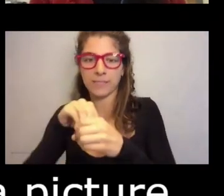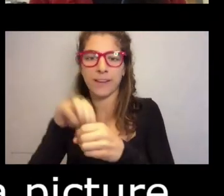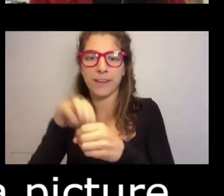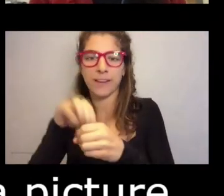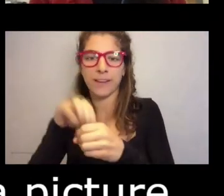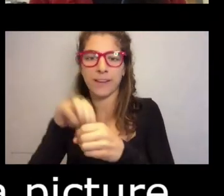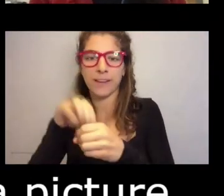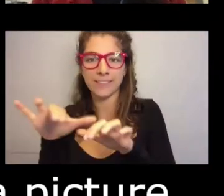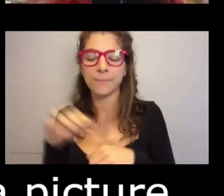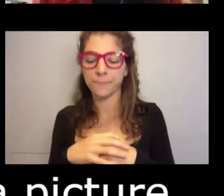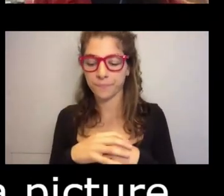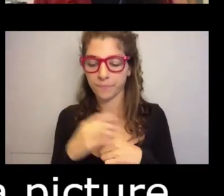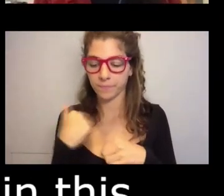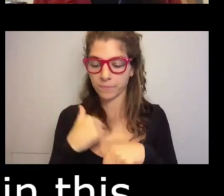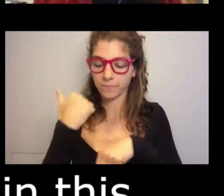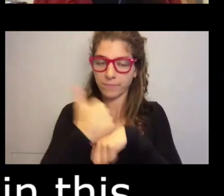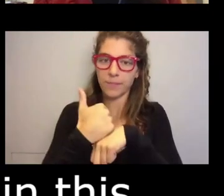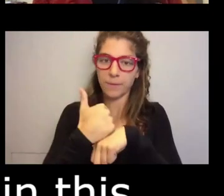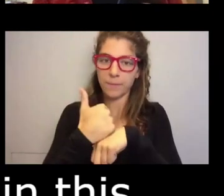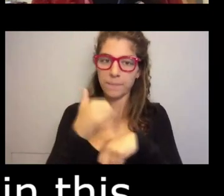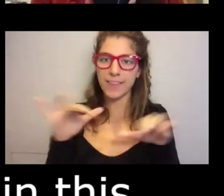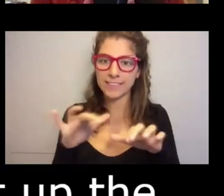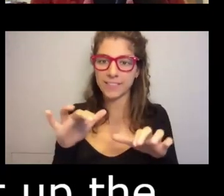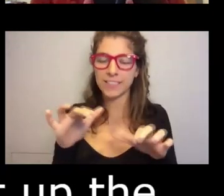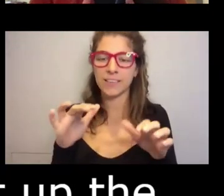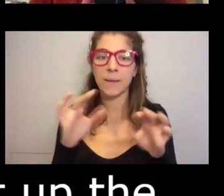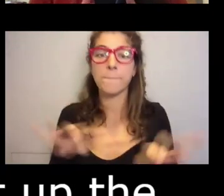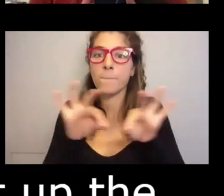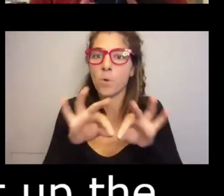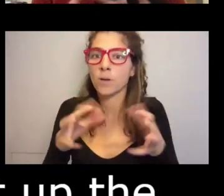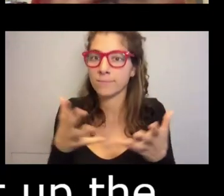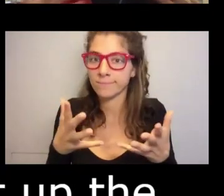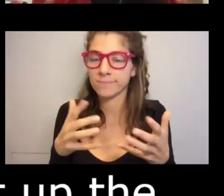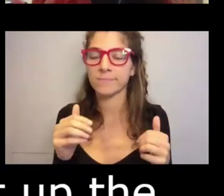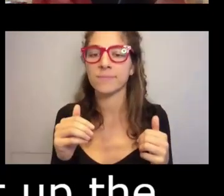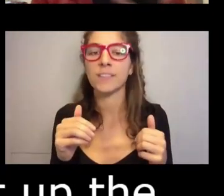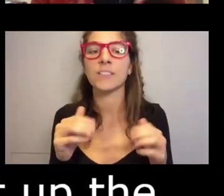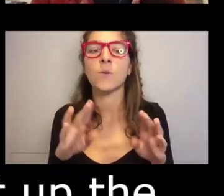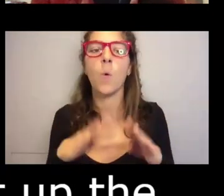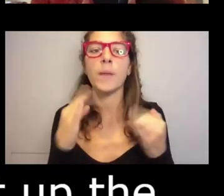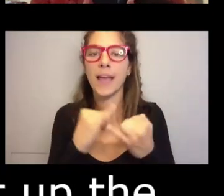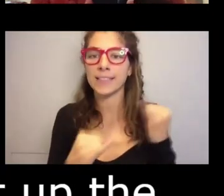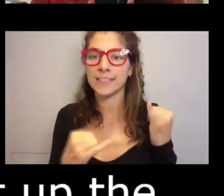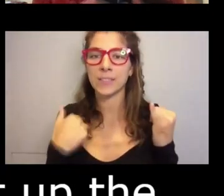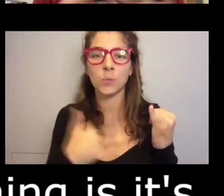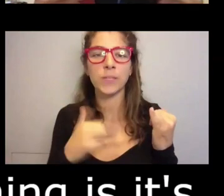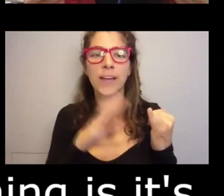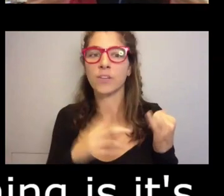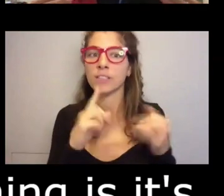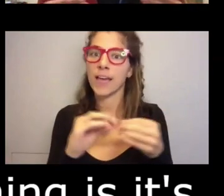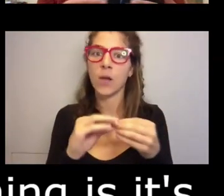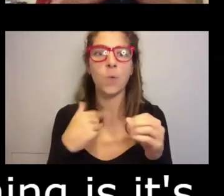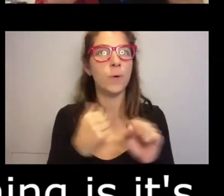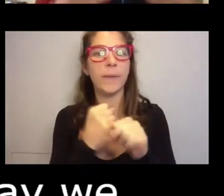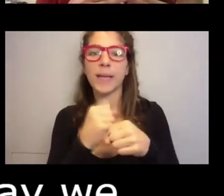this activity. So when we set up the activity, the important thing is it's open-ended. We never